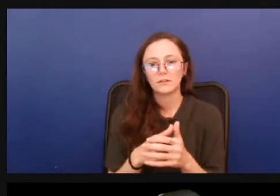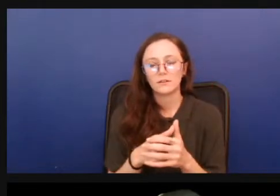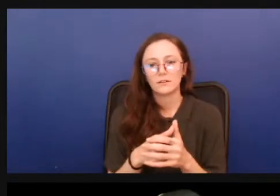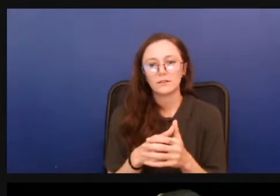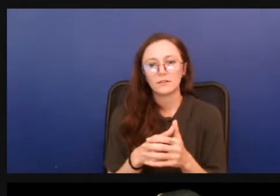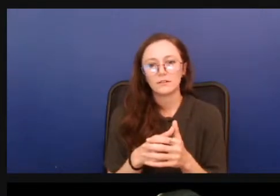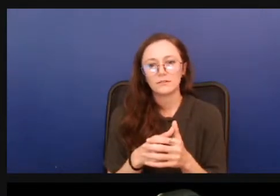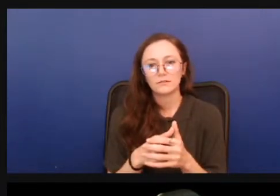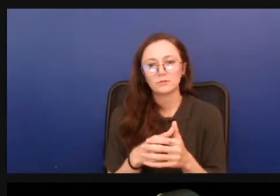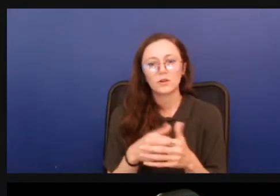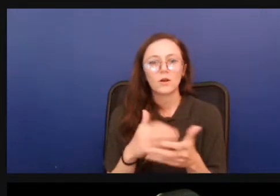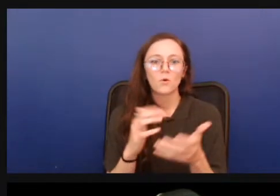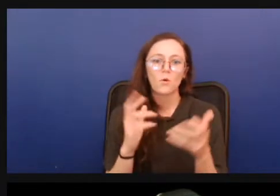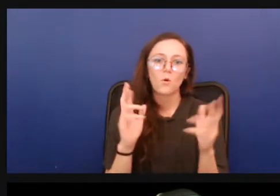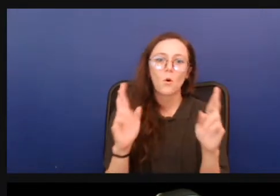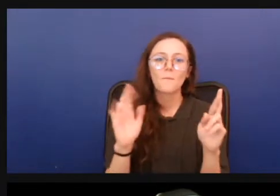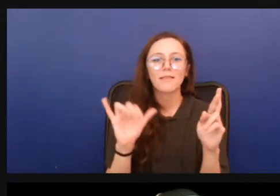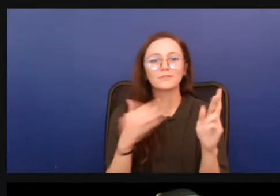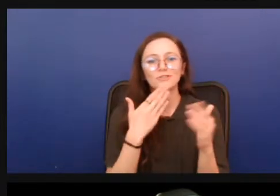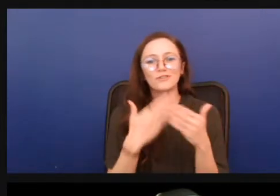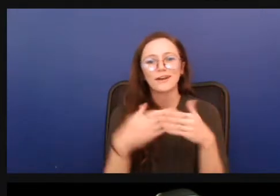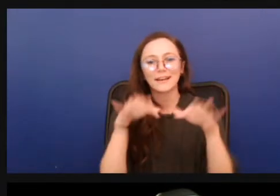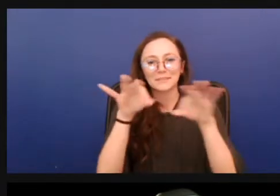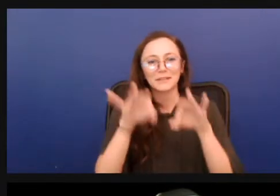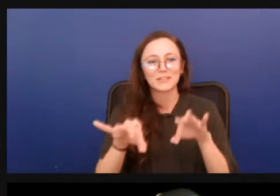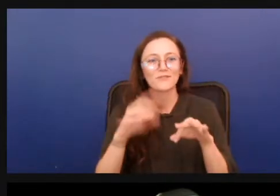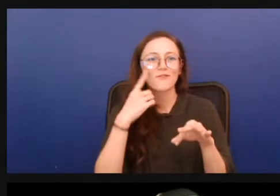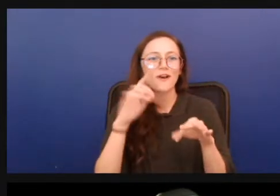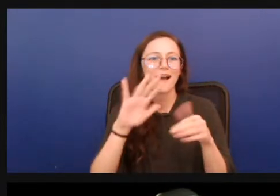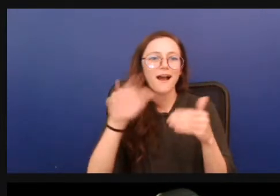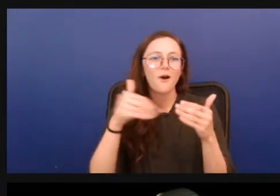explanation for how that ties into the whole sequence here.